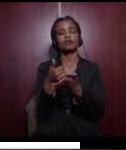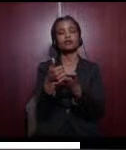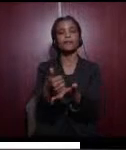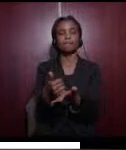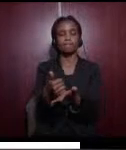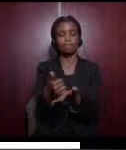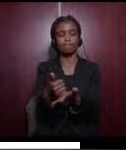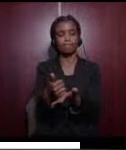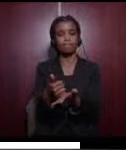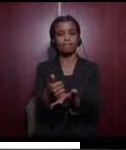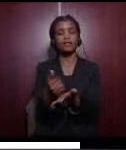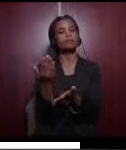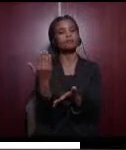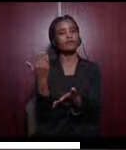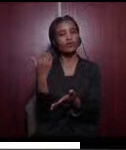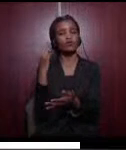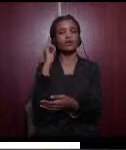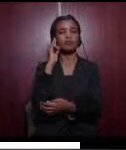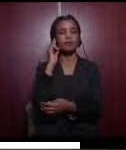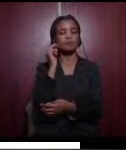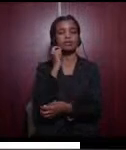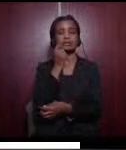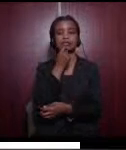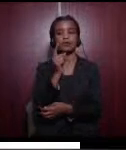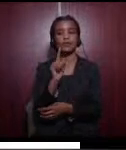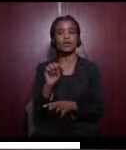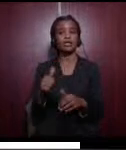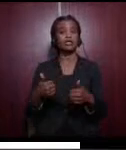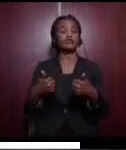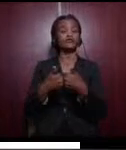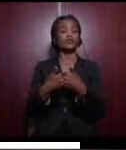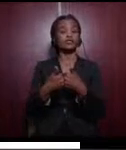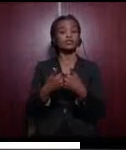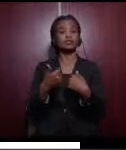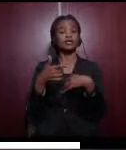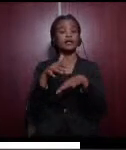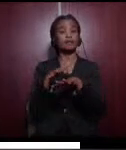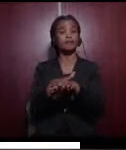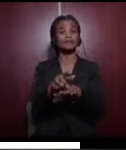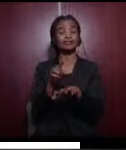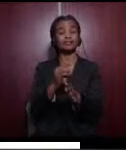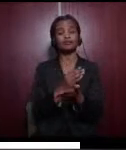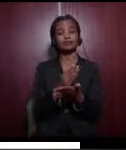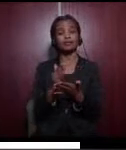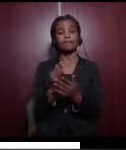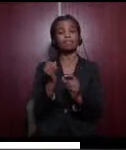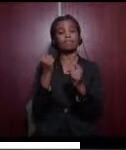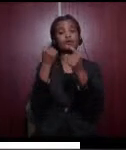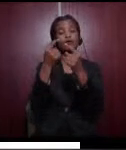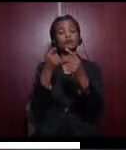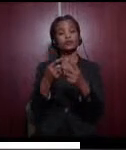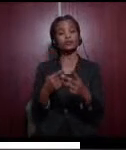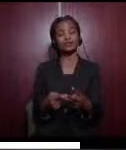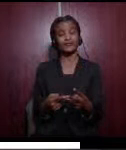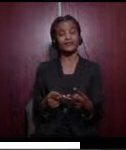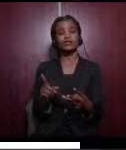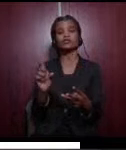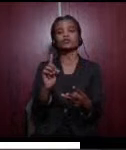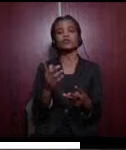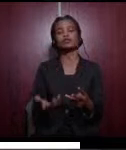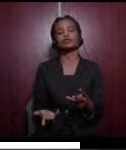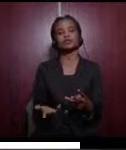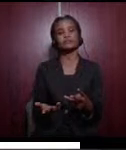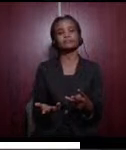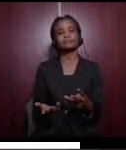Hence, I mentioned earlier that the challenges in implementing these, some of these objectives of these funds is that what